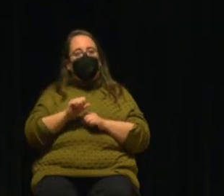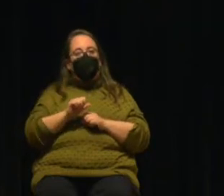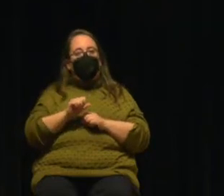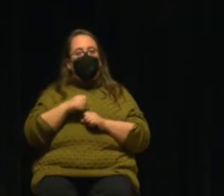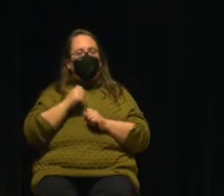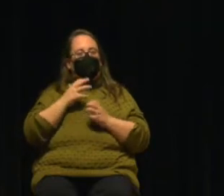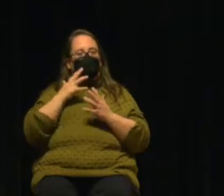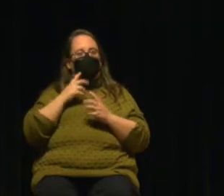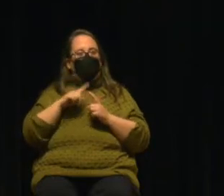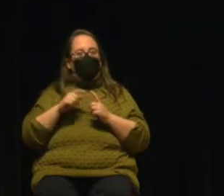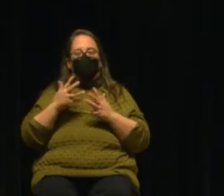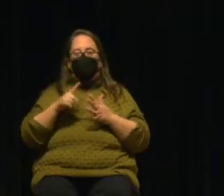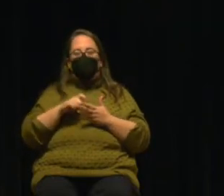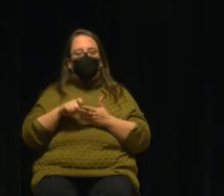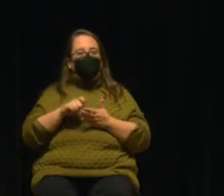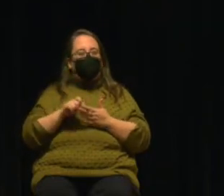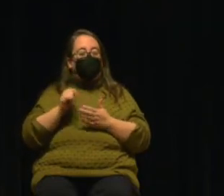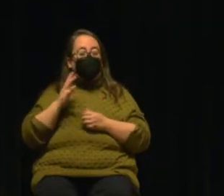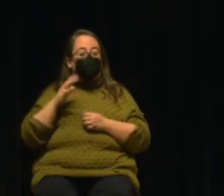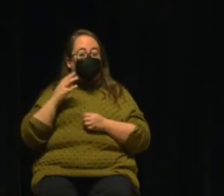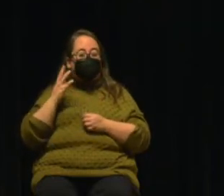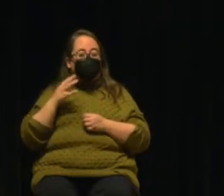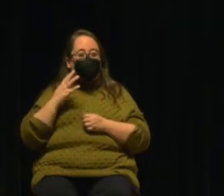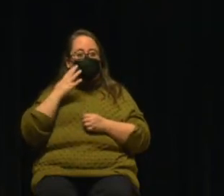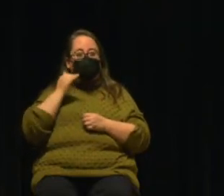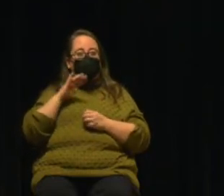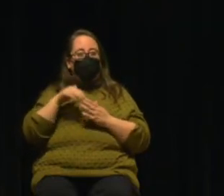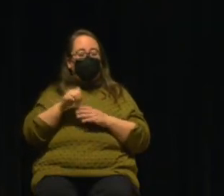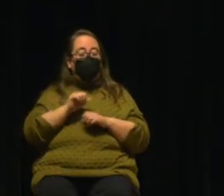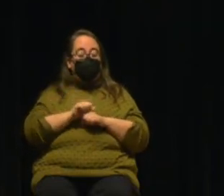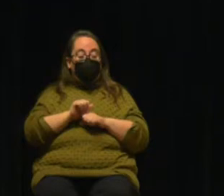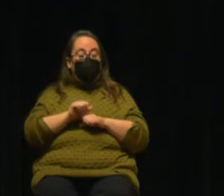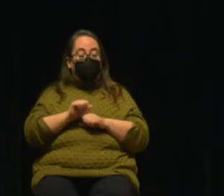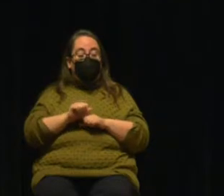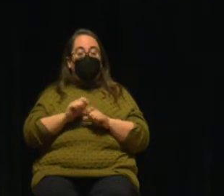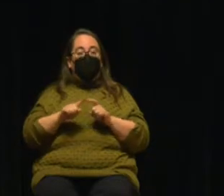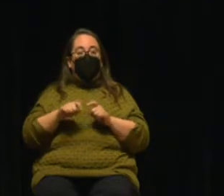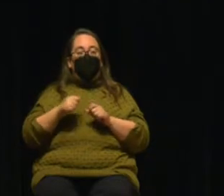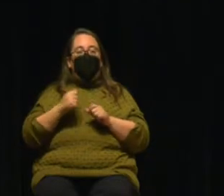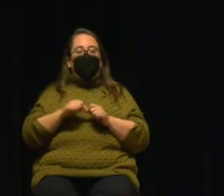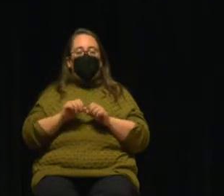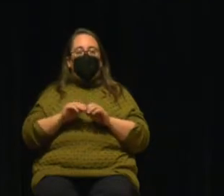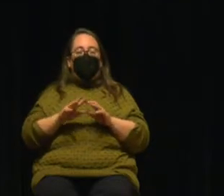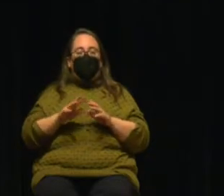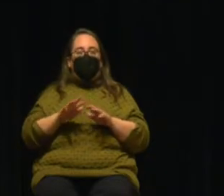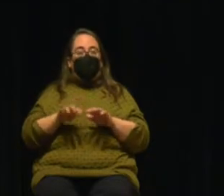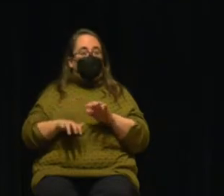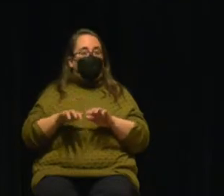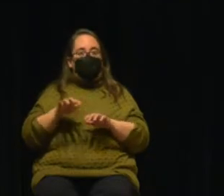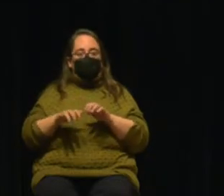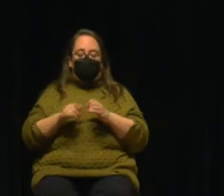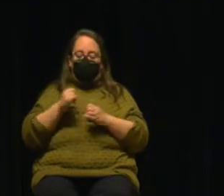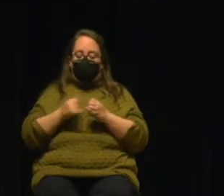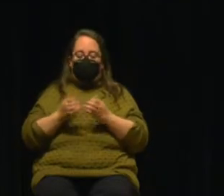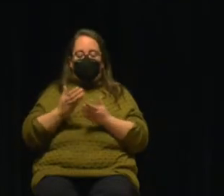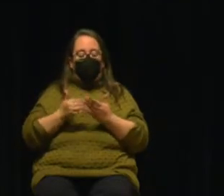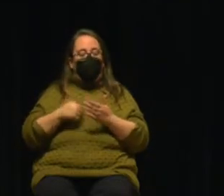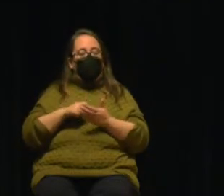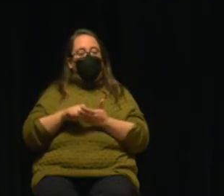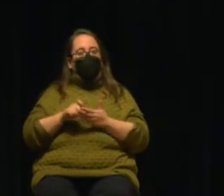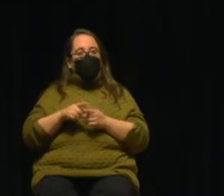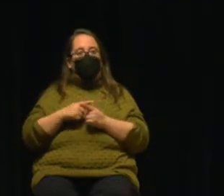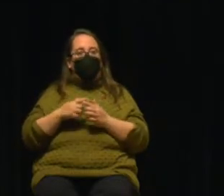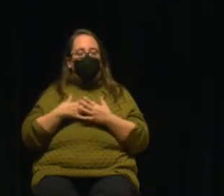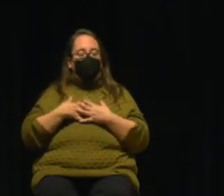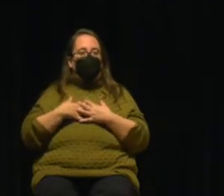sort of sad when I finished writing it, which is crazy because all this work goes into it. But I remember distinctly like finishing the last piece that I was writing of it and